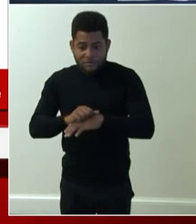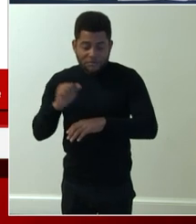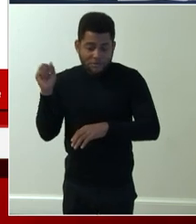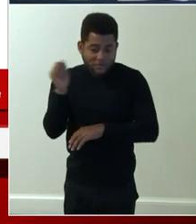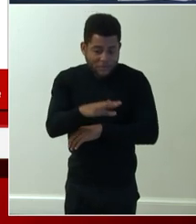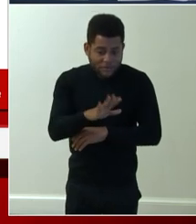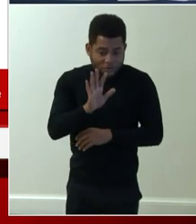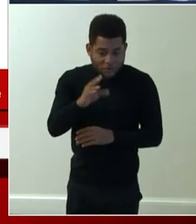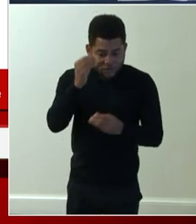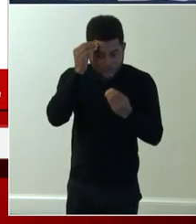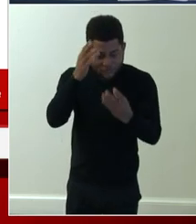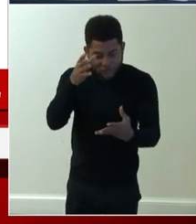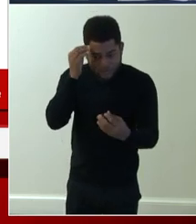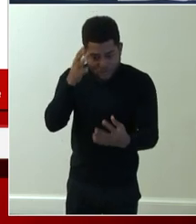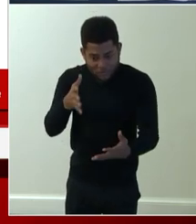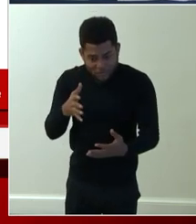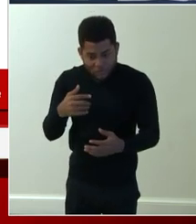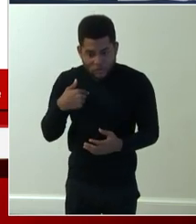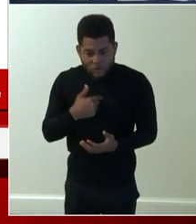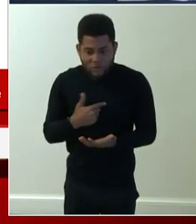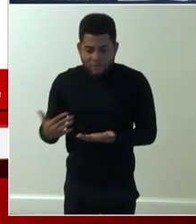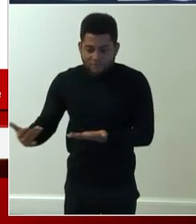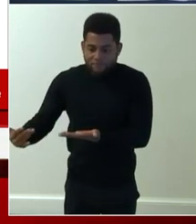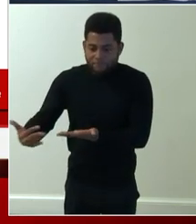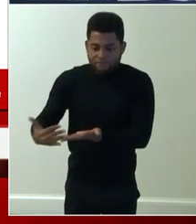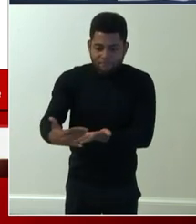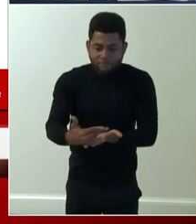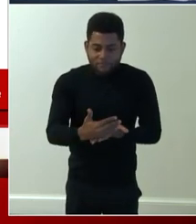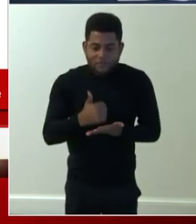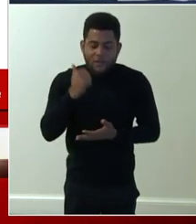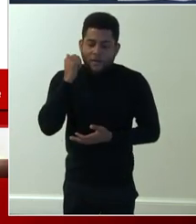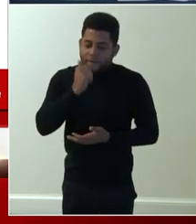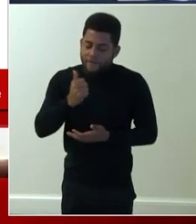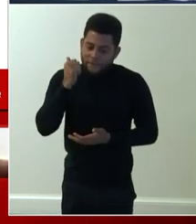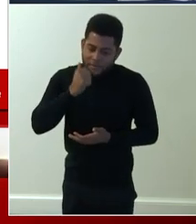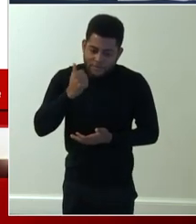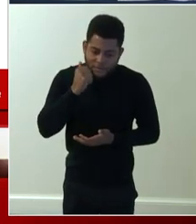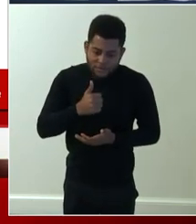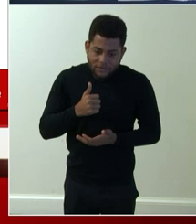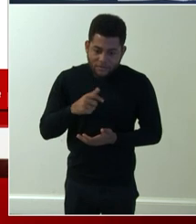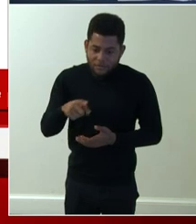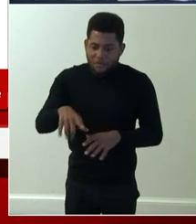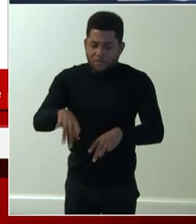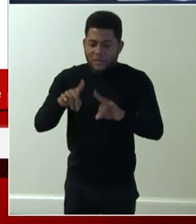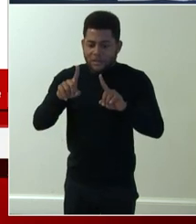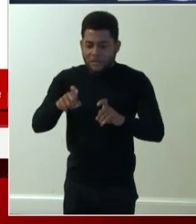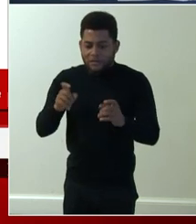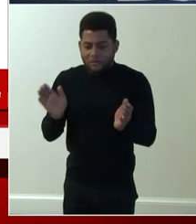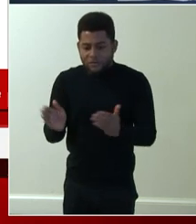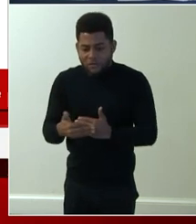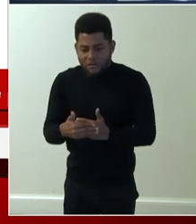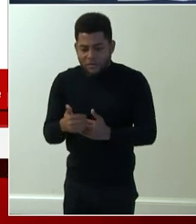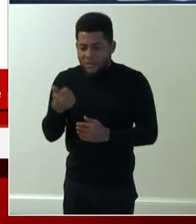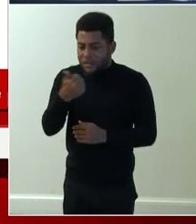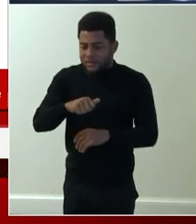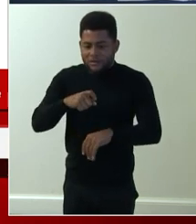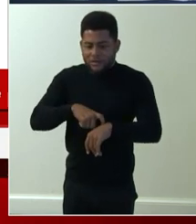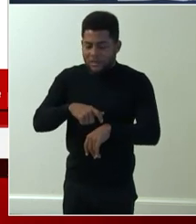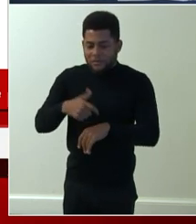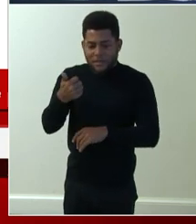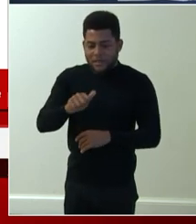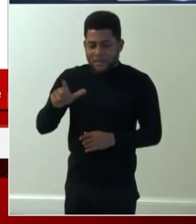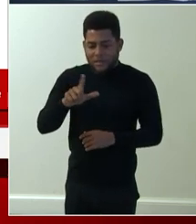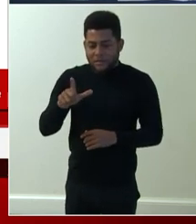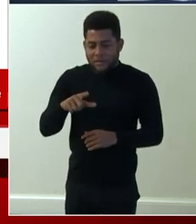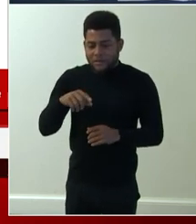from the Test Yourself locations 7 days a week. And you're available to pick up those test kits at the library hours and